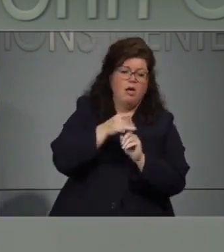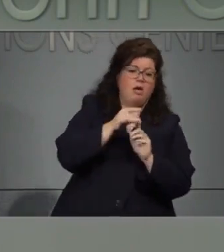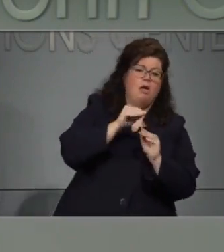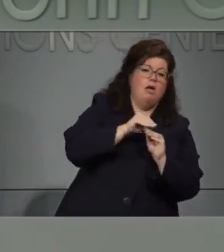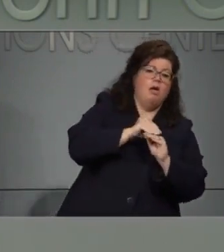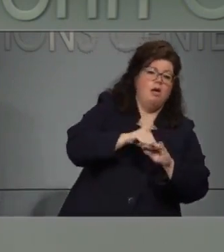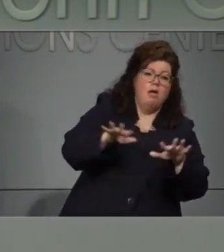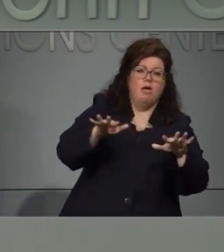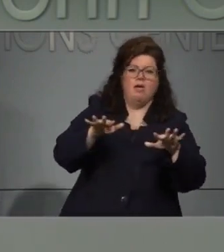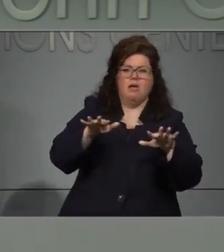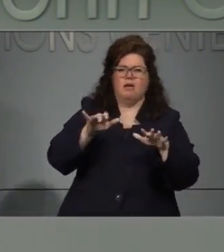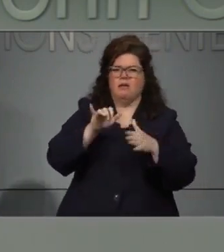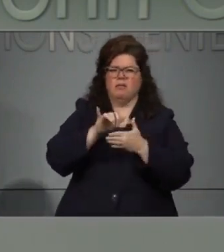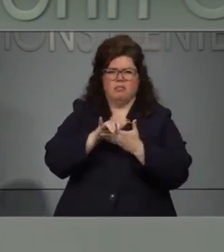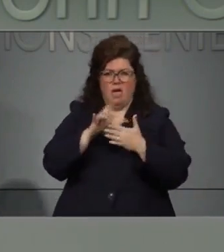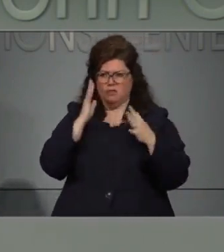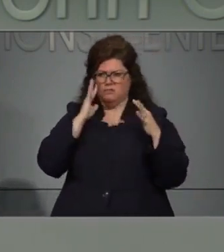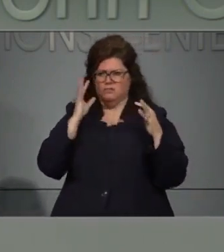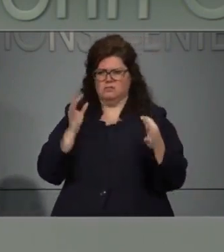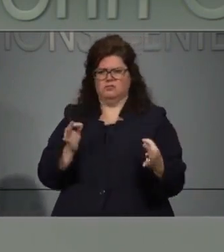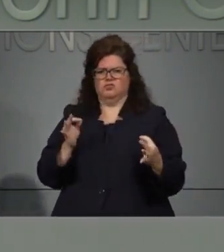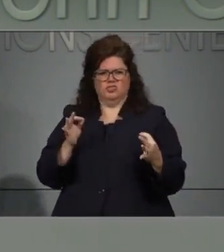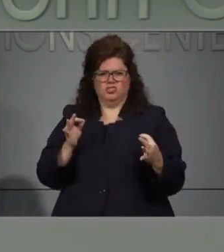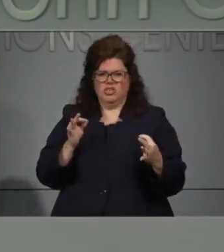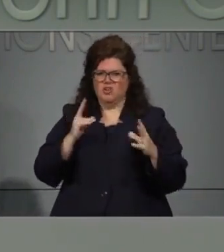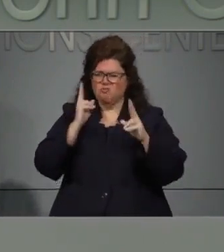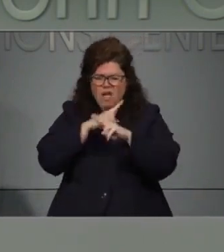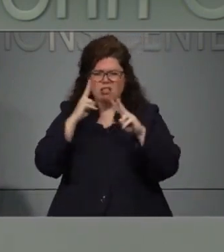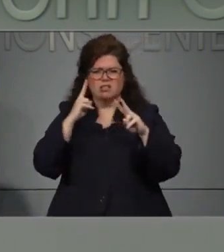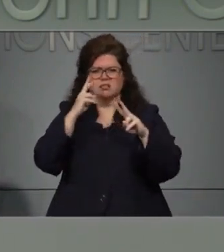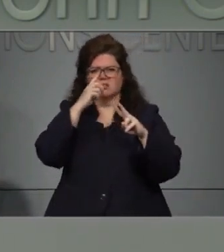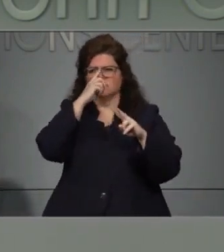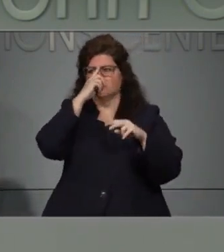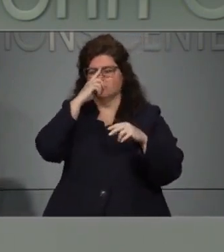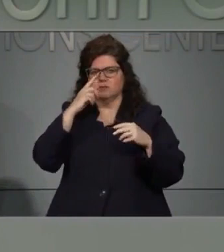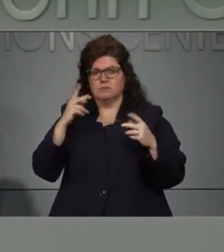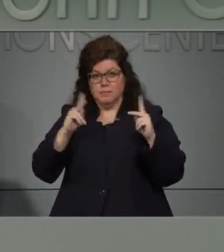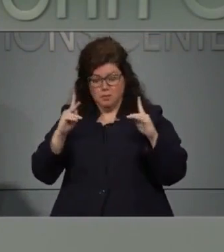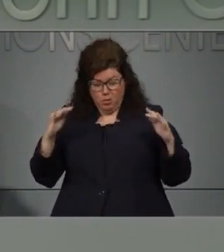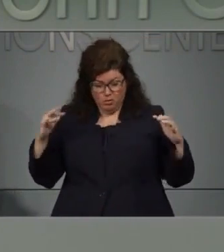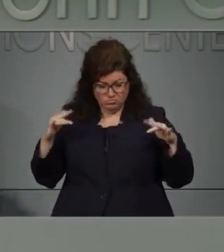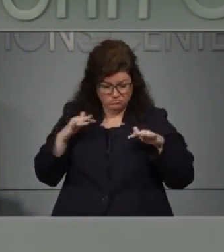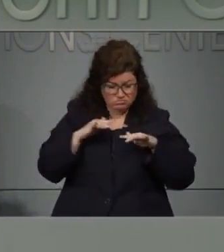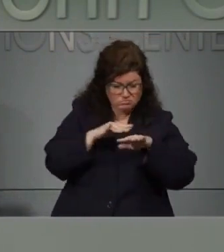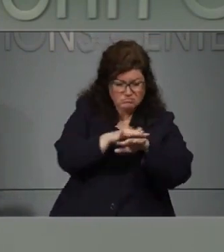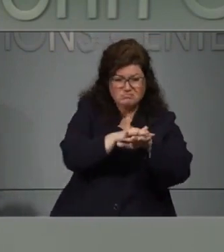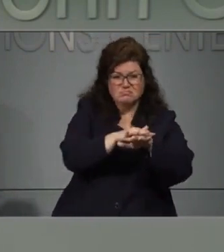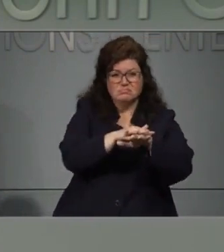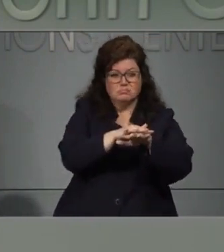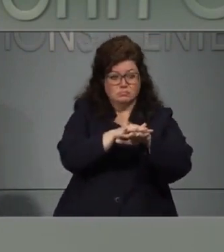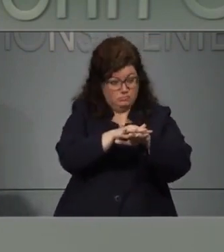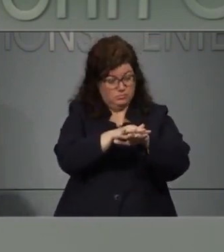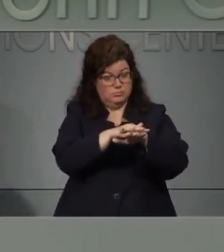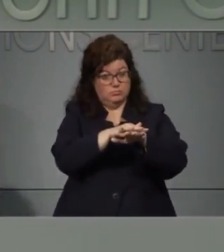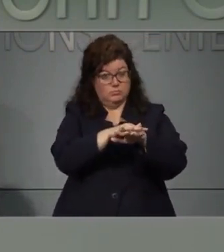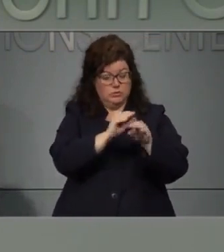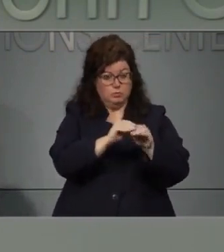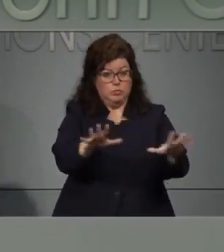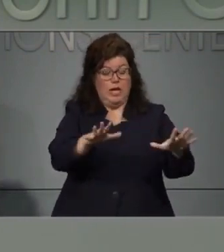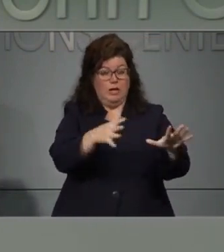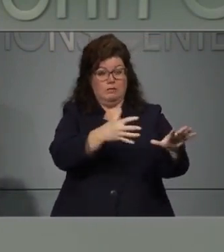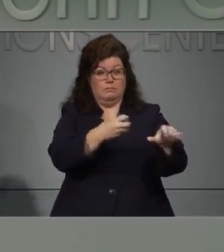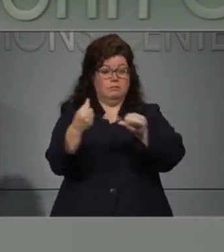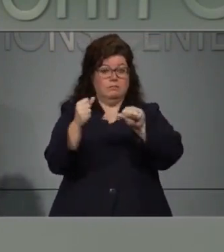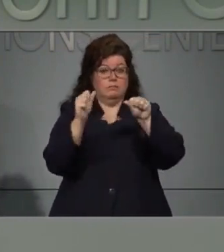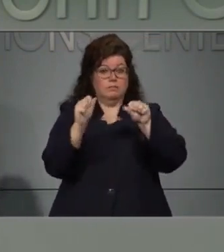decision being made by the owners, pulling people together in that way that can cause spread of